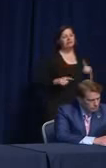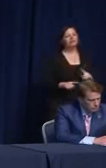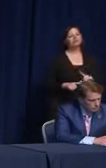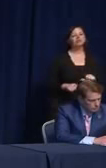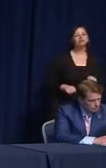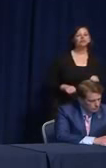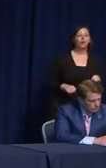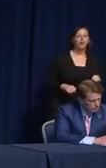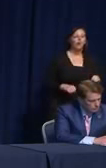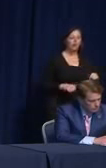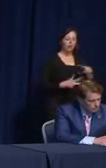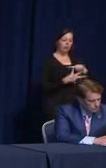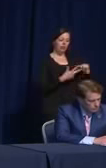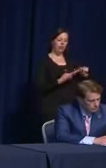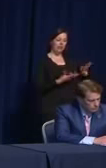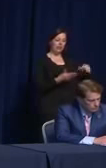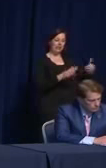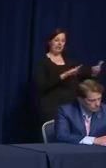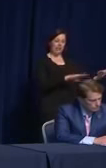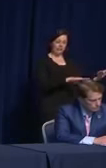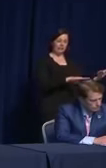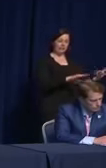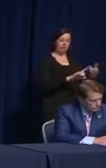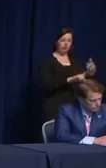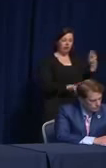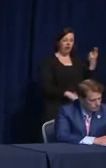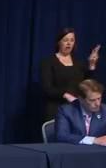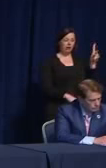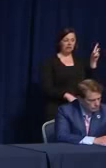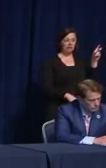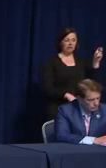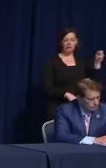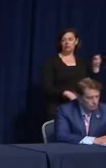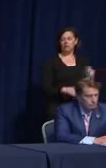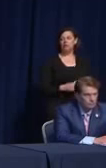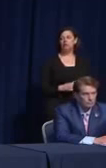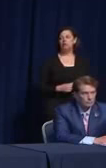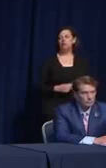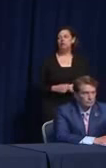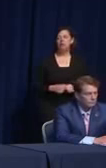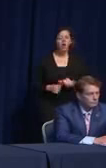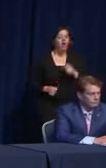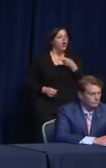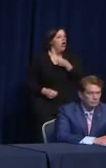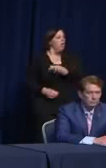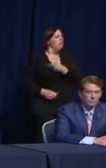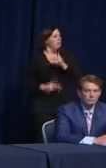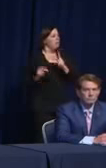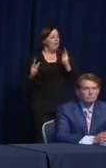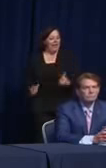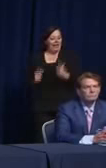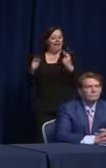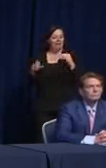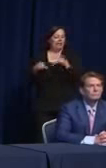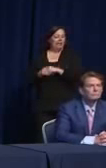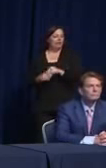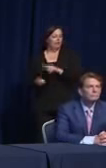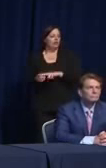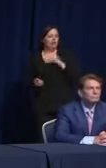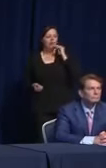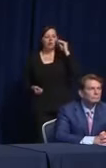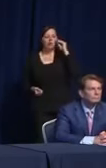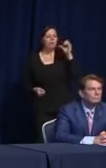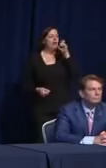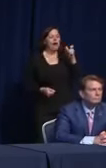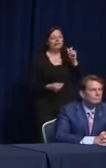question? Were they patients? Oh yeah, they're all coming from their residence is the nursing home, and that's how we know traced it into